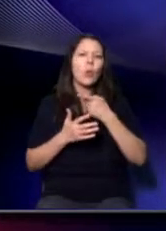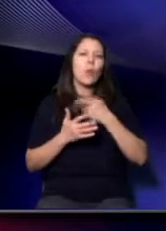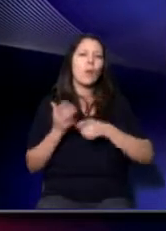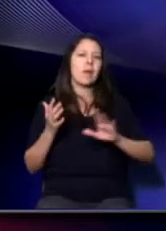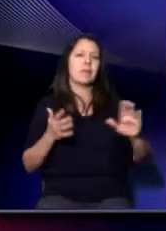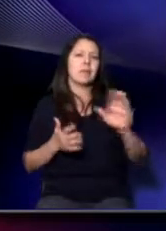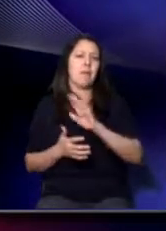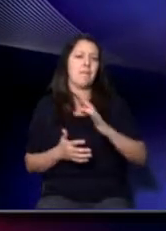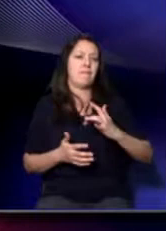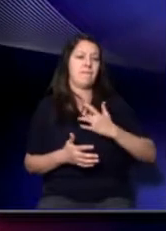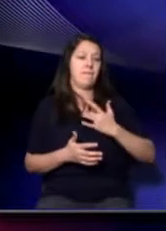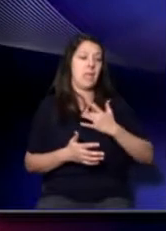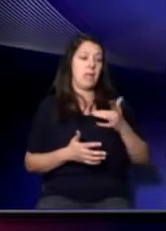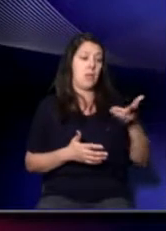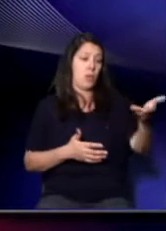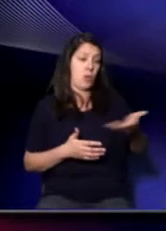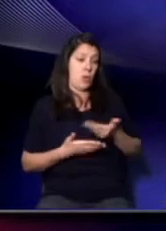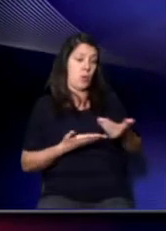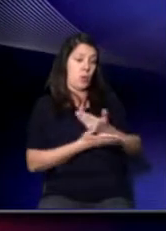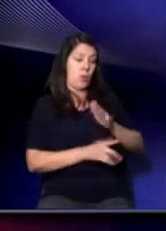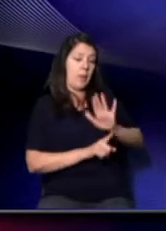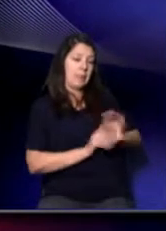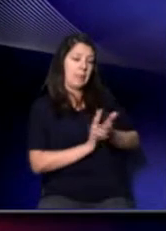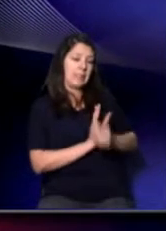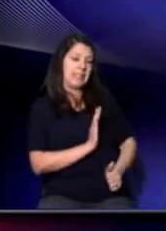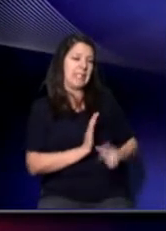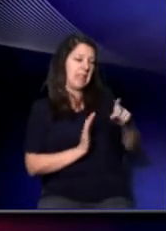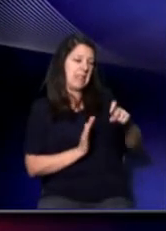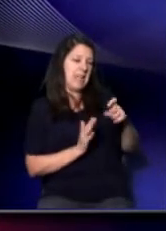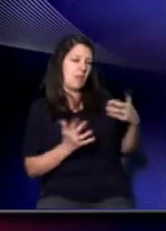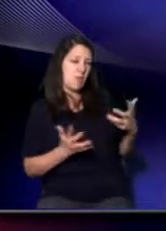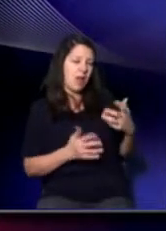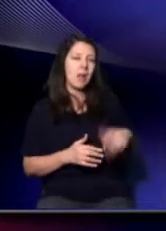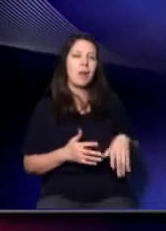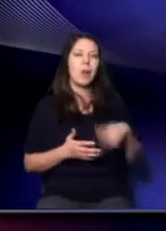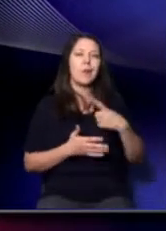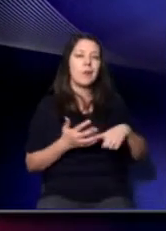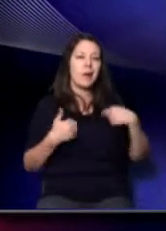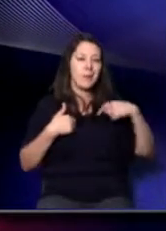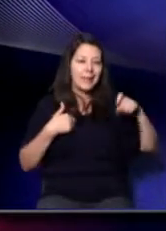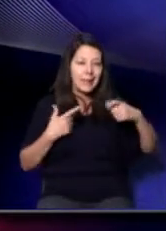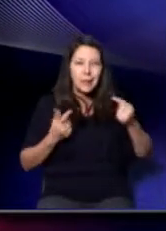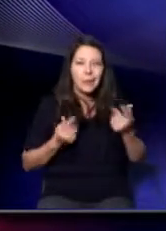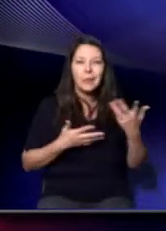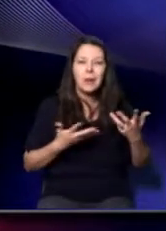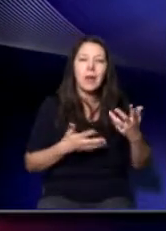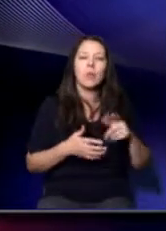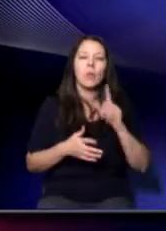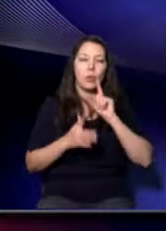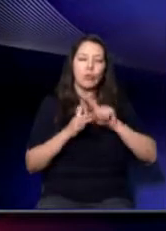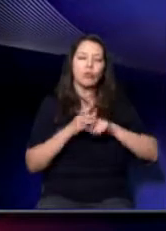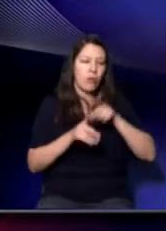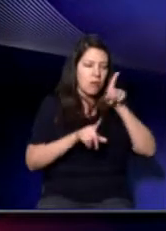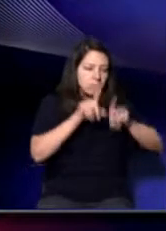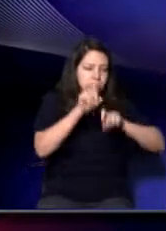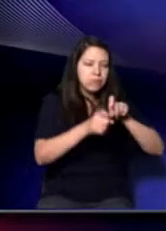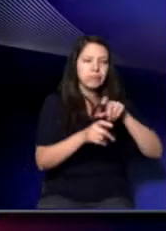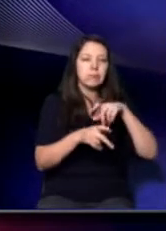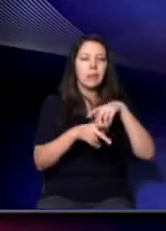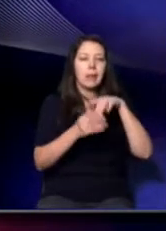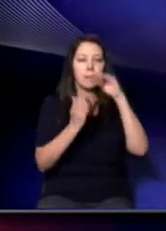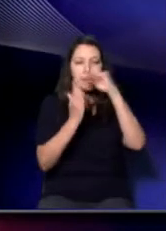kind of transition needs to happen? So as we collect that information, then we'll start figuring out how